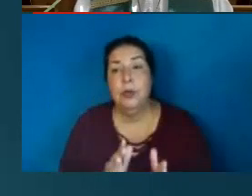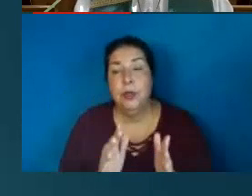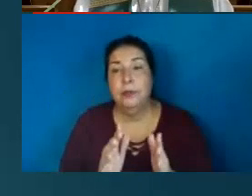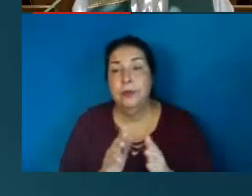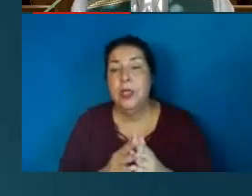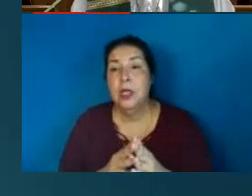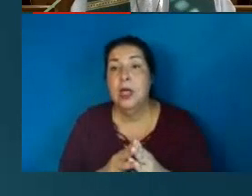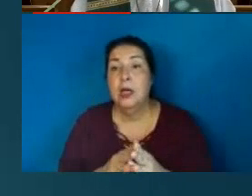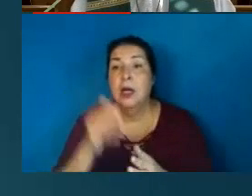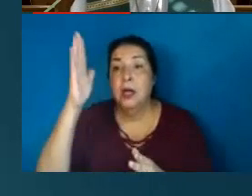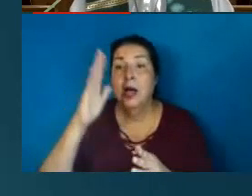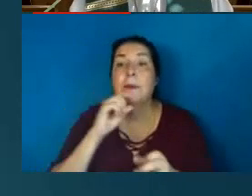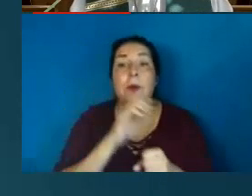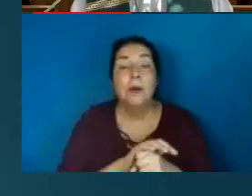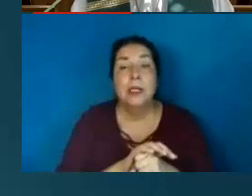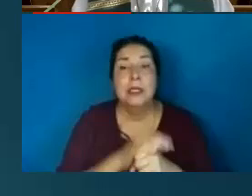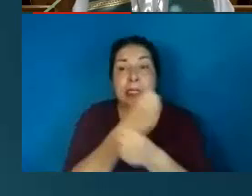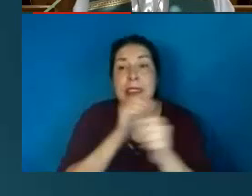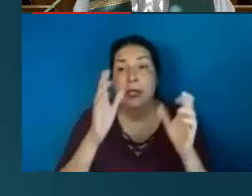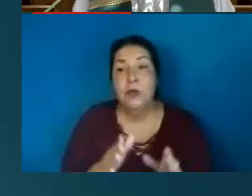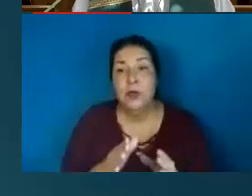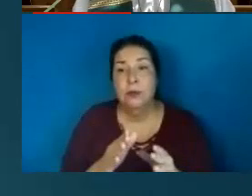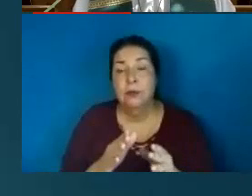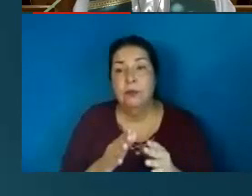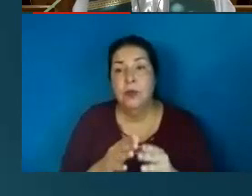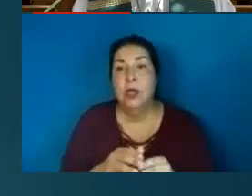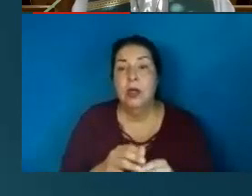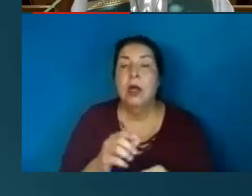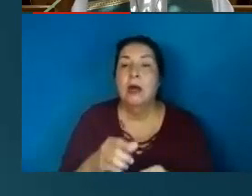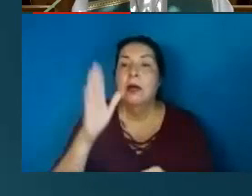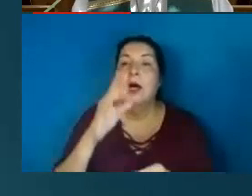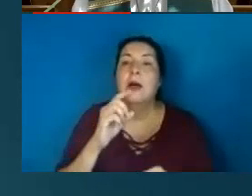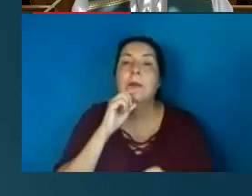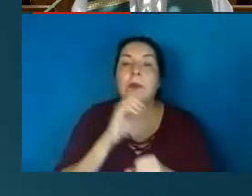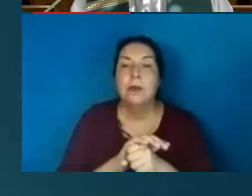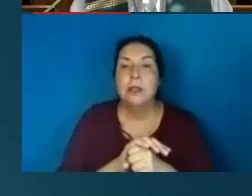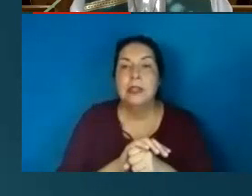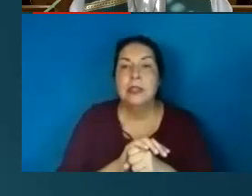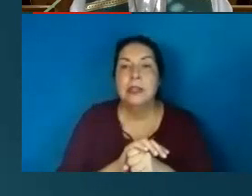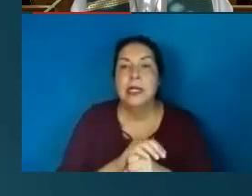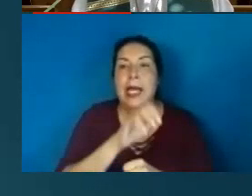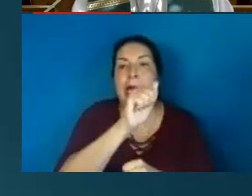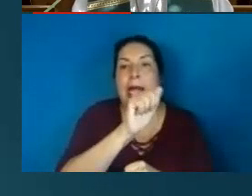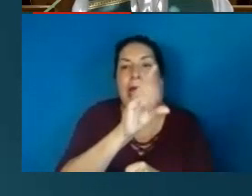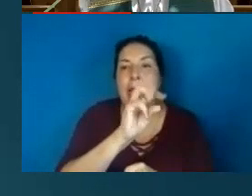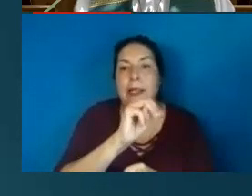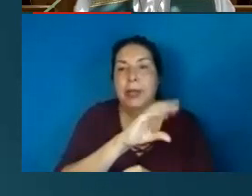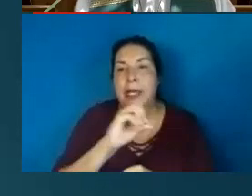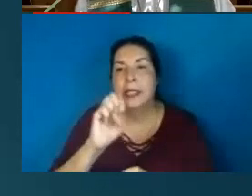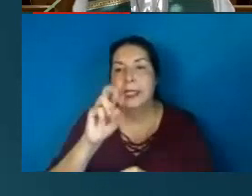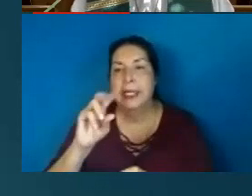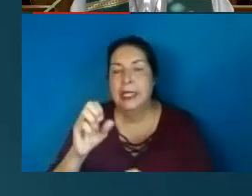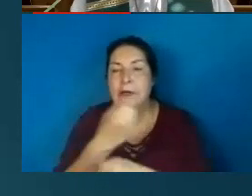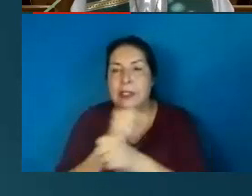savior, their own flesh and blood, as St. Luke notes in his genealogy of Christ.